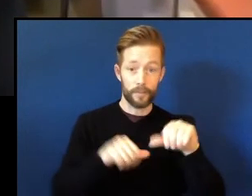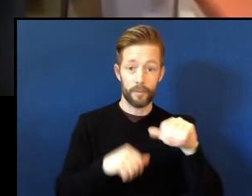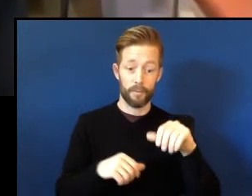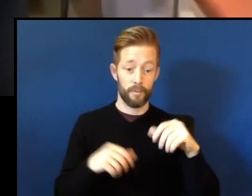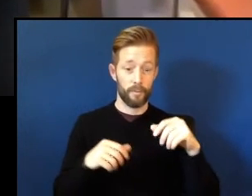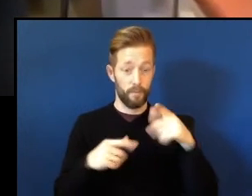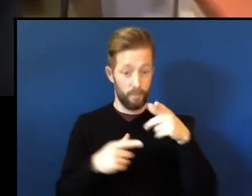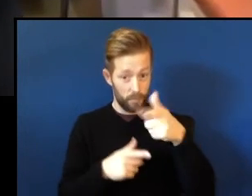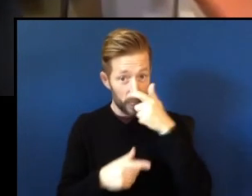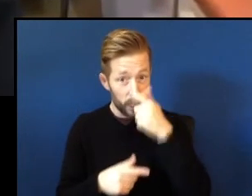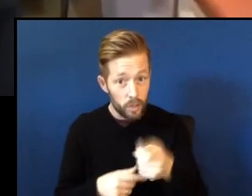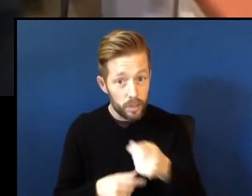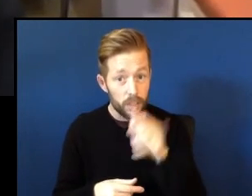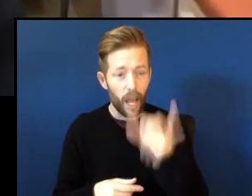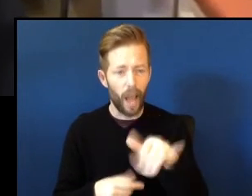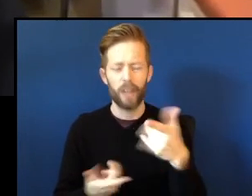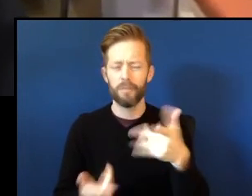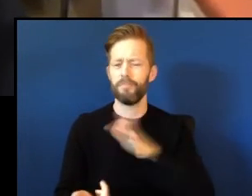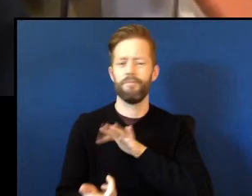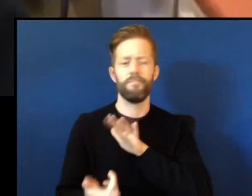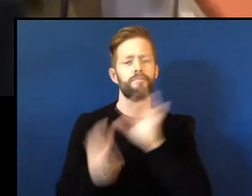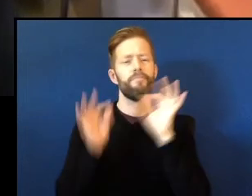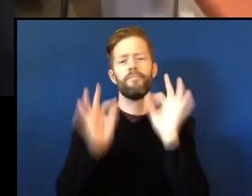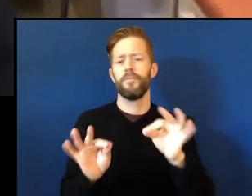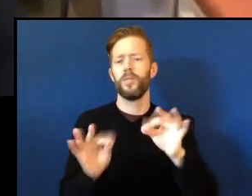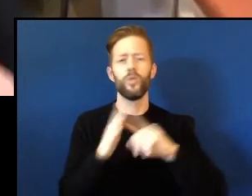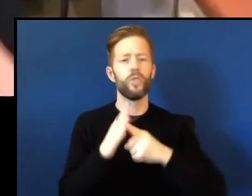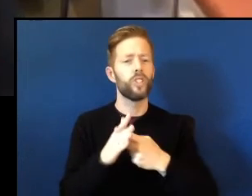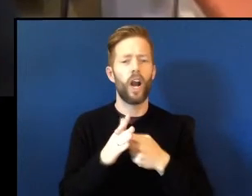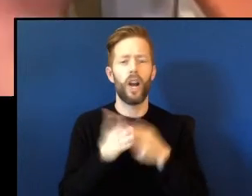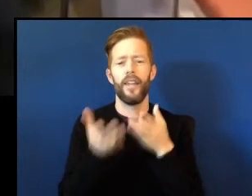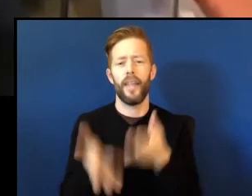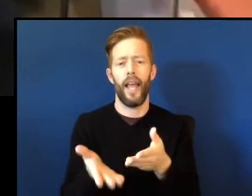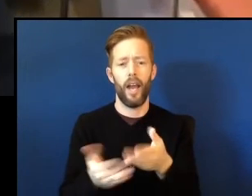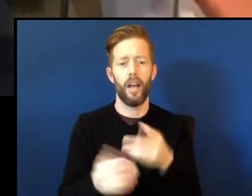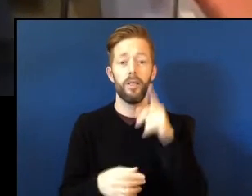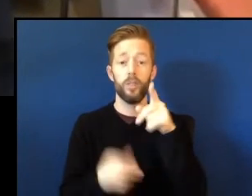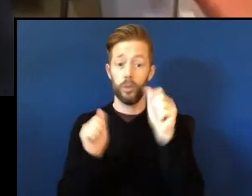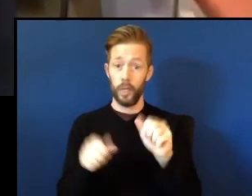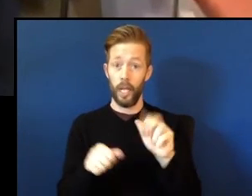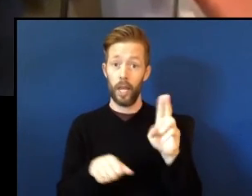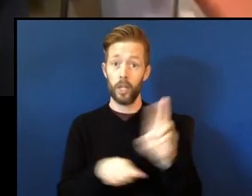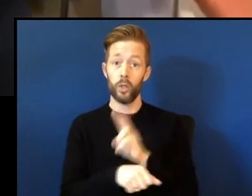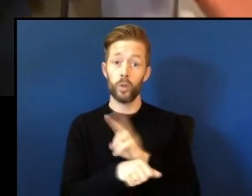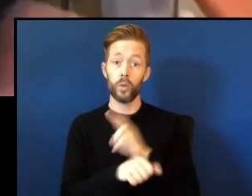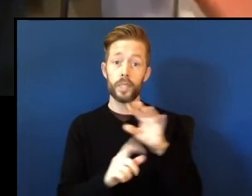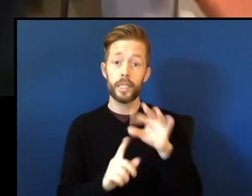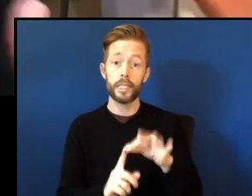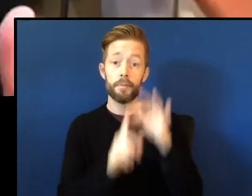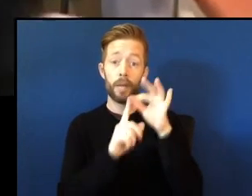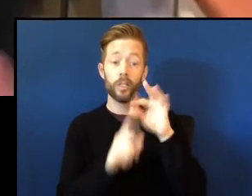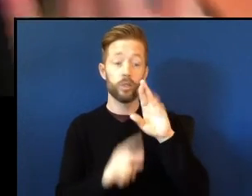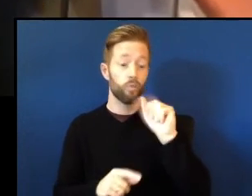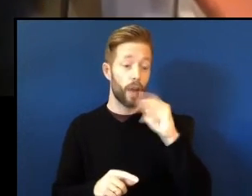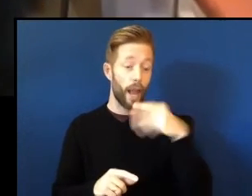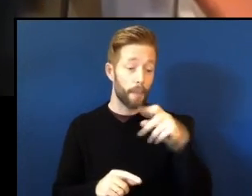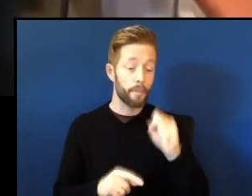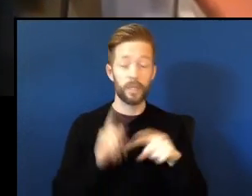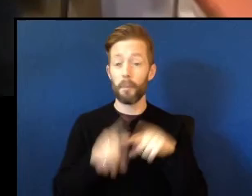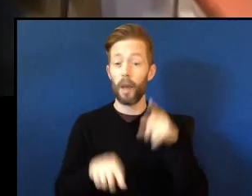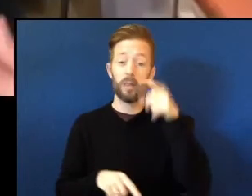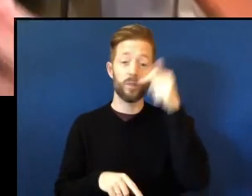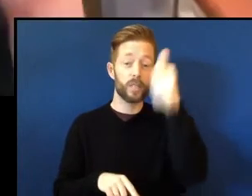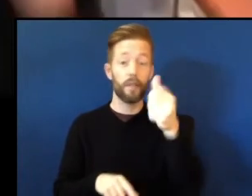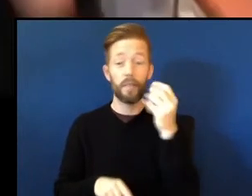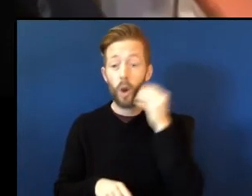is of interest, that can be a place to start. You don't even, you can use special ramps, but if you're at